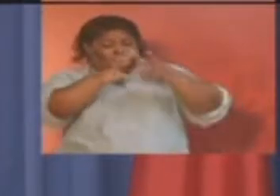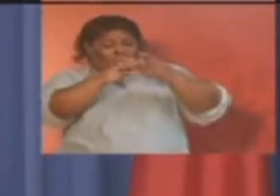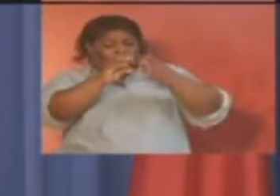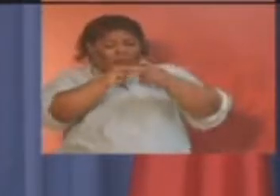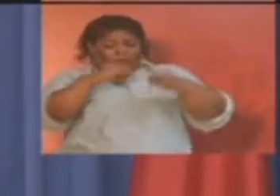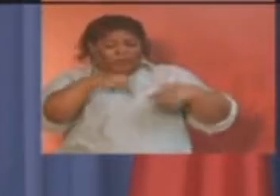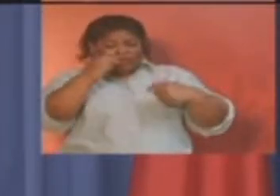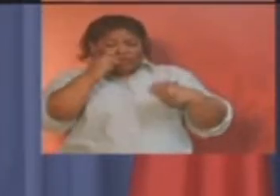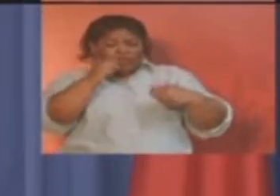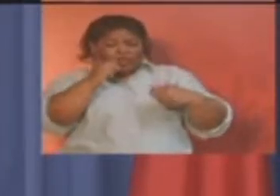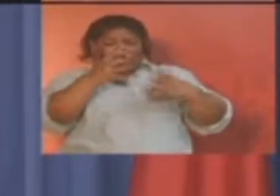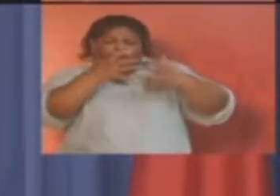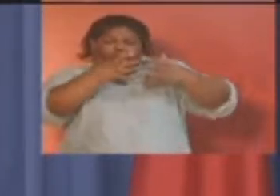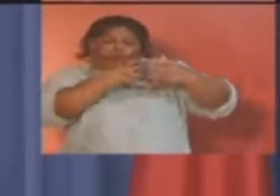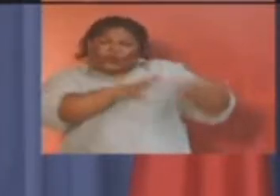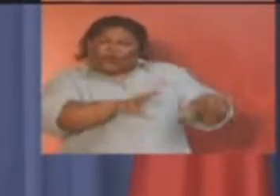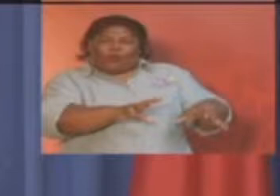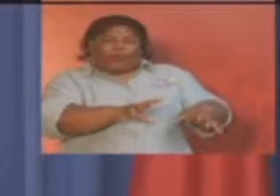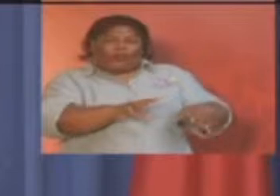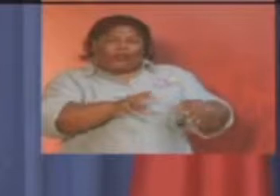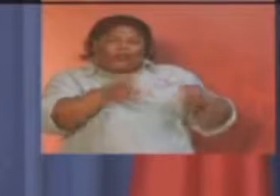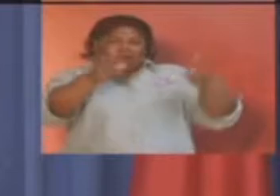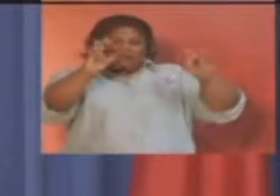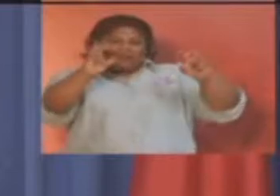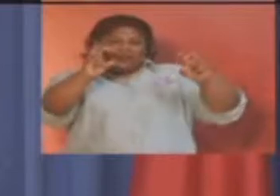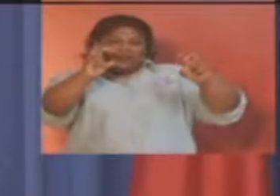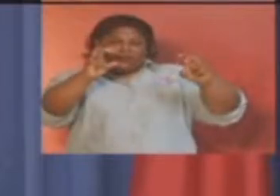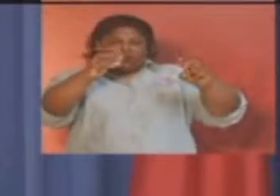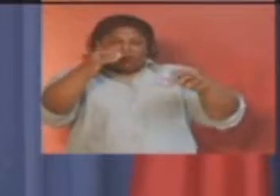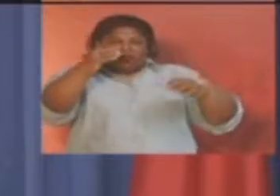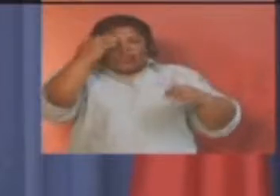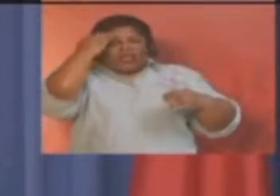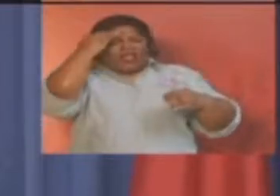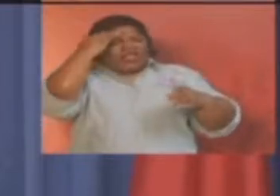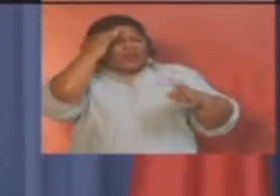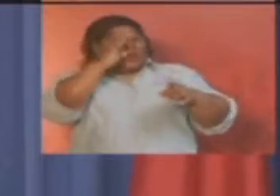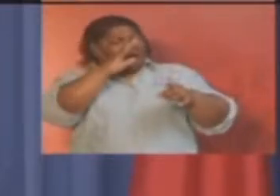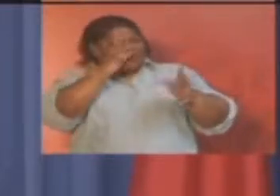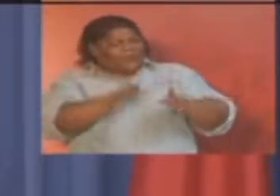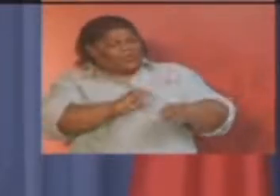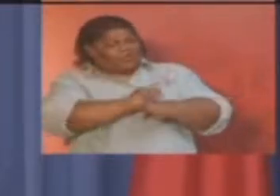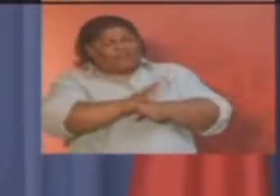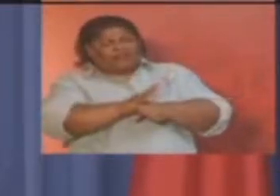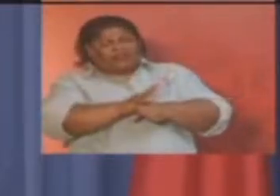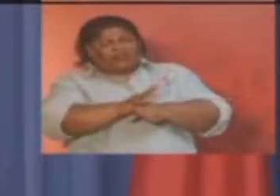COVID, I know somebody with COVID that died.